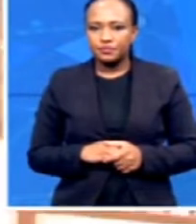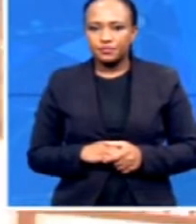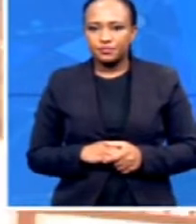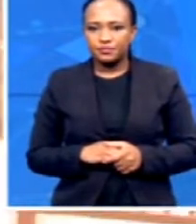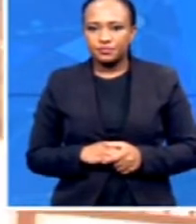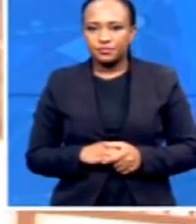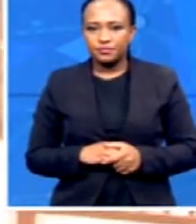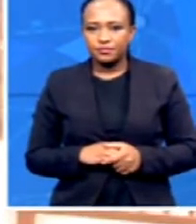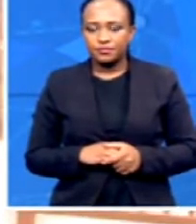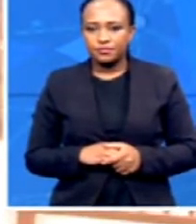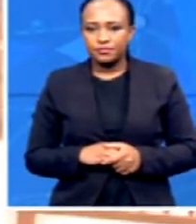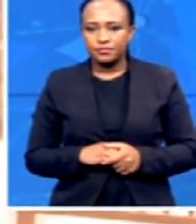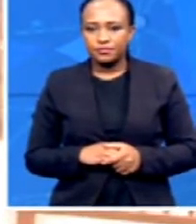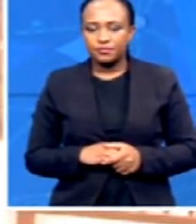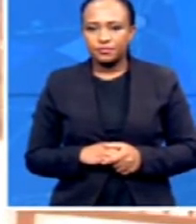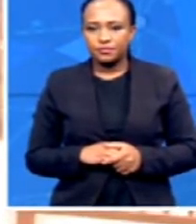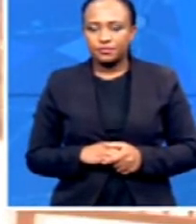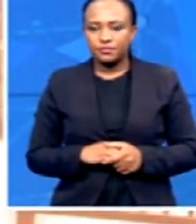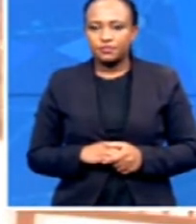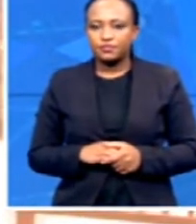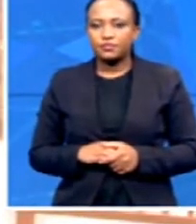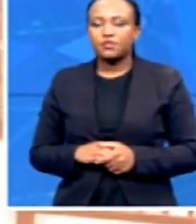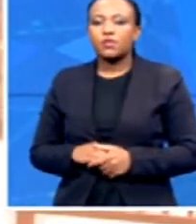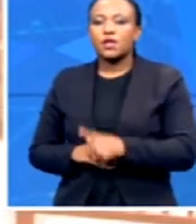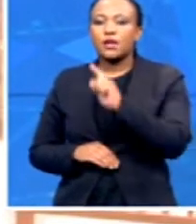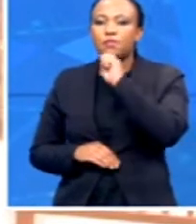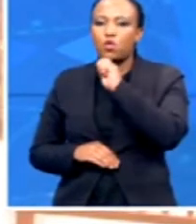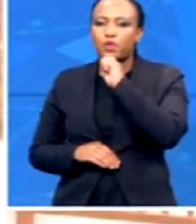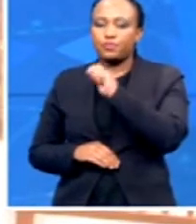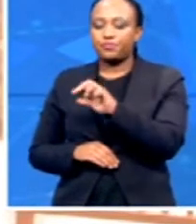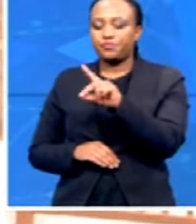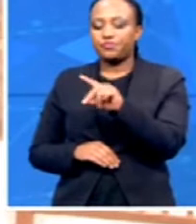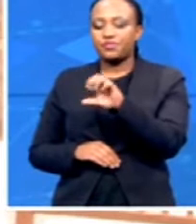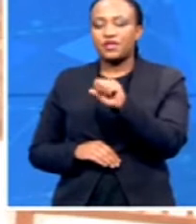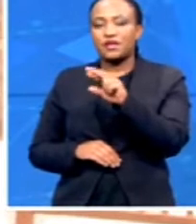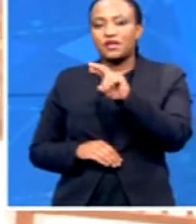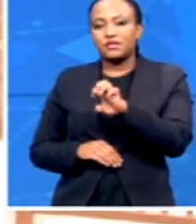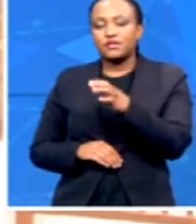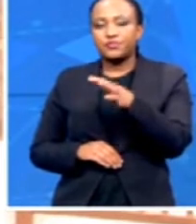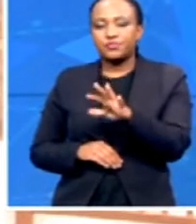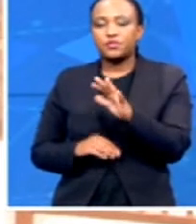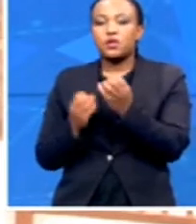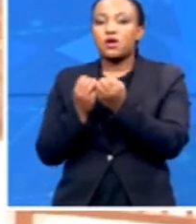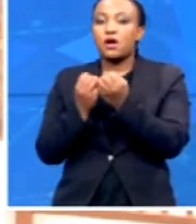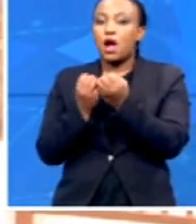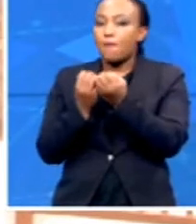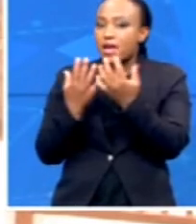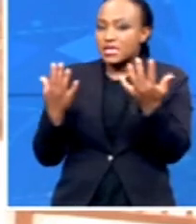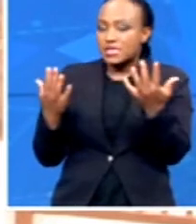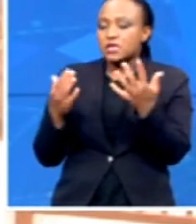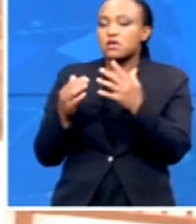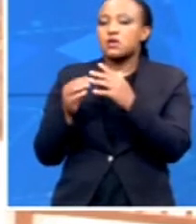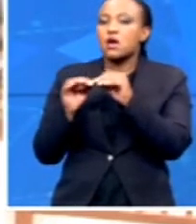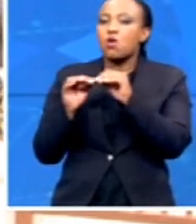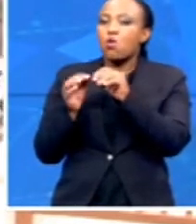Good morning there, Desiree. That number of matriculants that you've just mentioned will be sitting for the National Senior Certificate